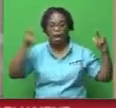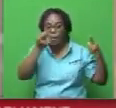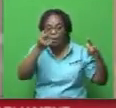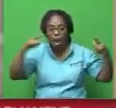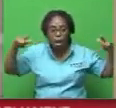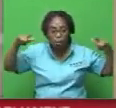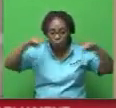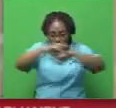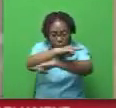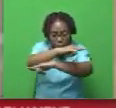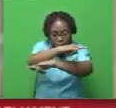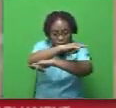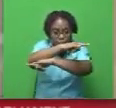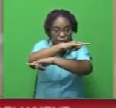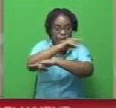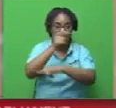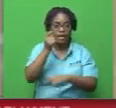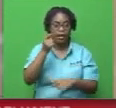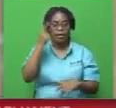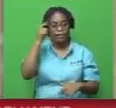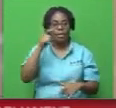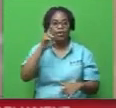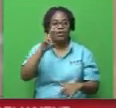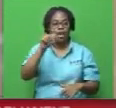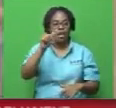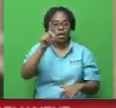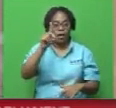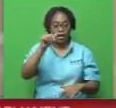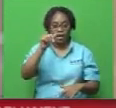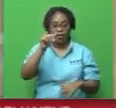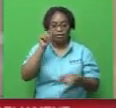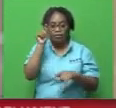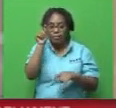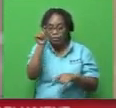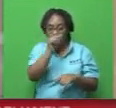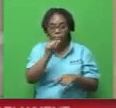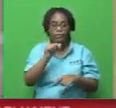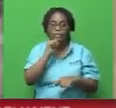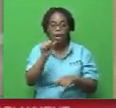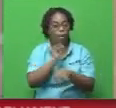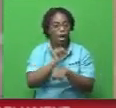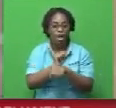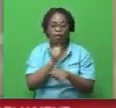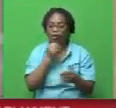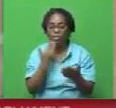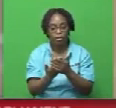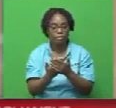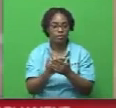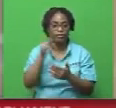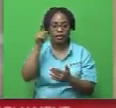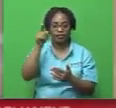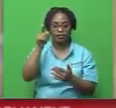ammunitions, the bandits have literally outgunned the DTTPS because scanners are not working on the